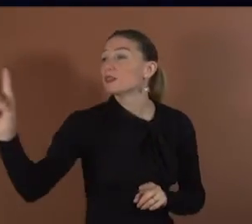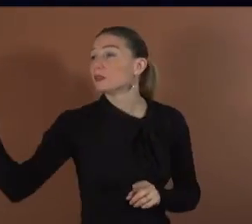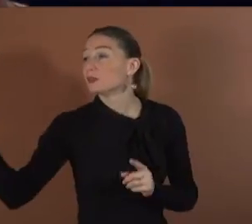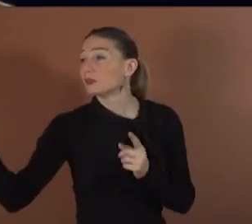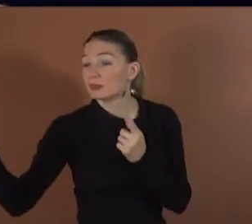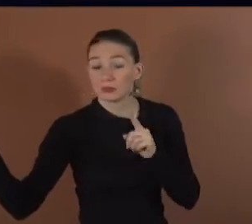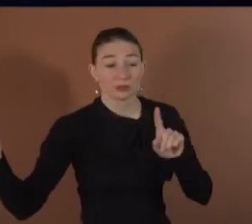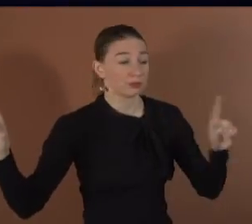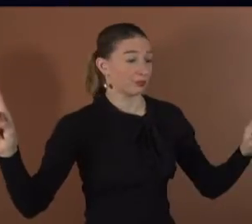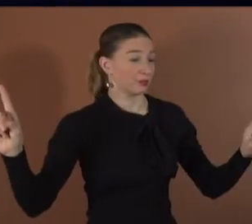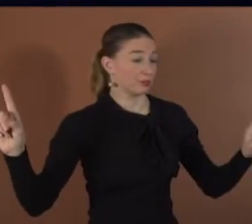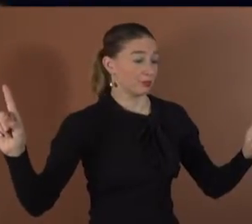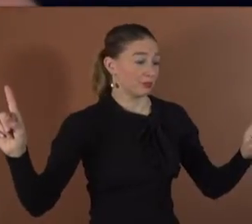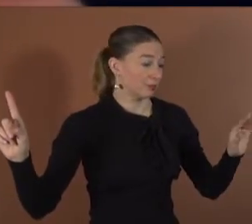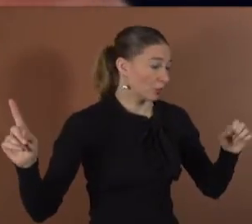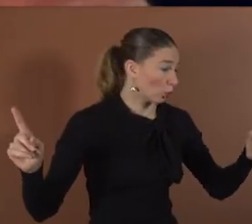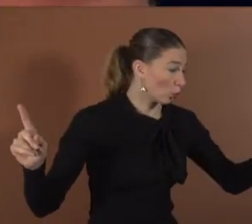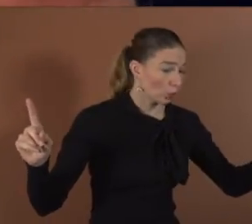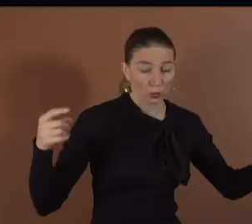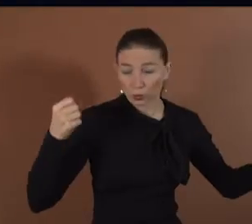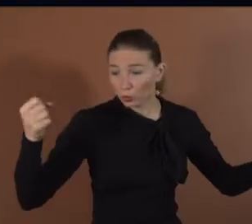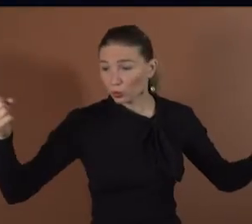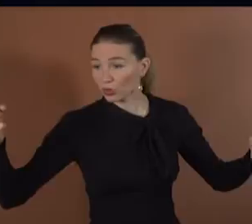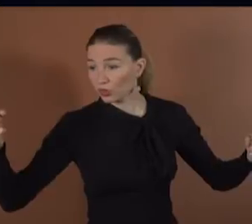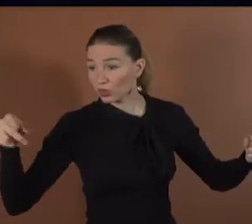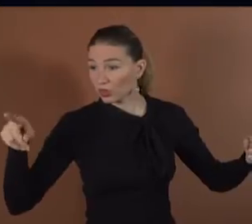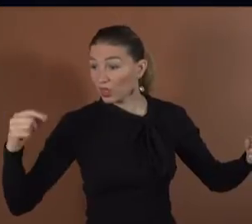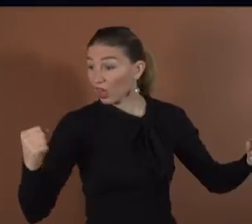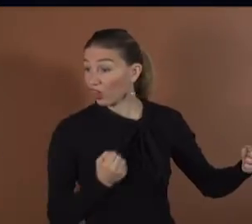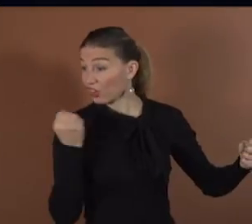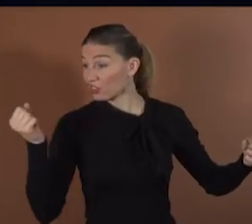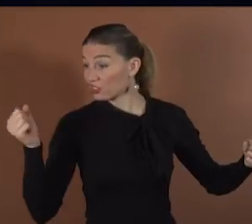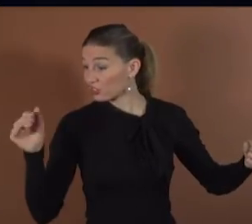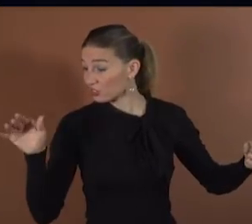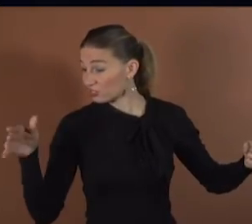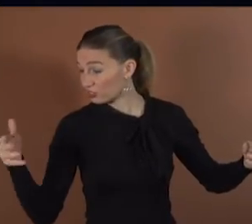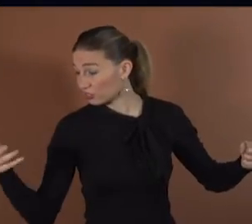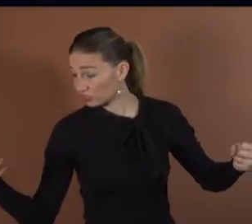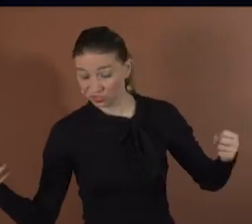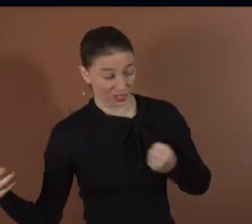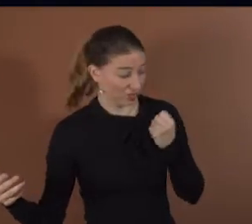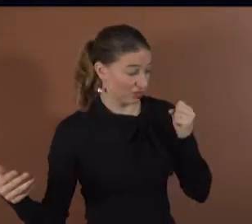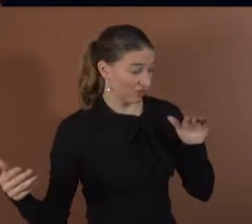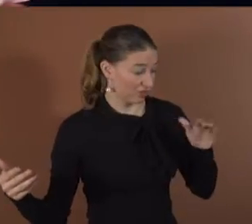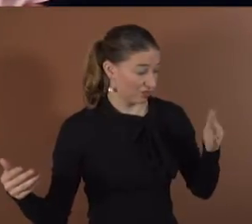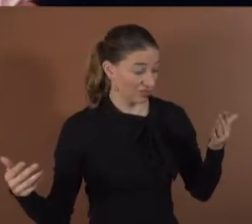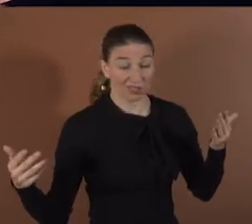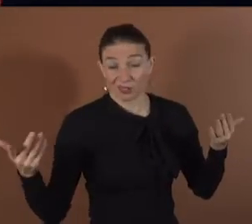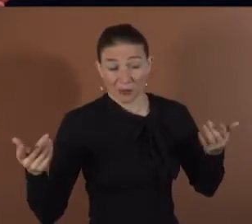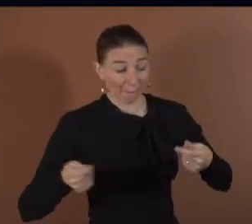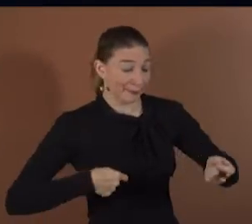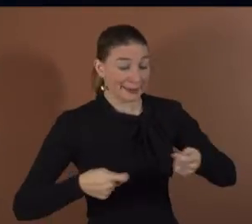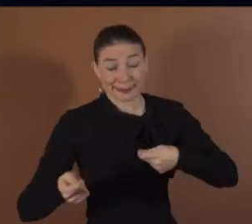a small thing interferes with their courage, and that is business as usual. The reality